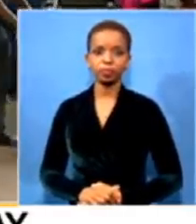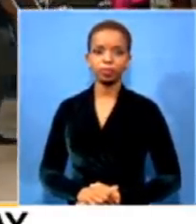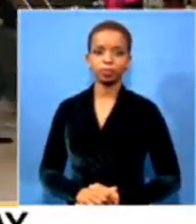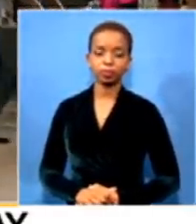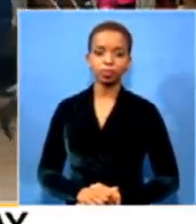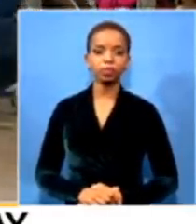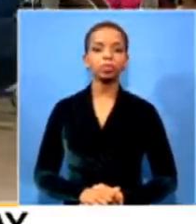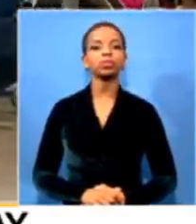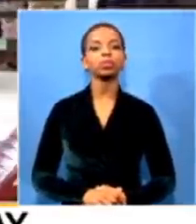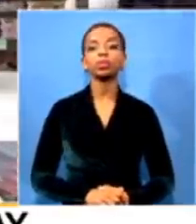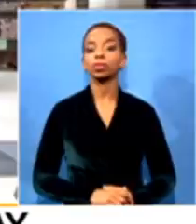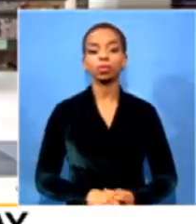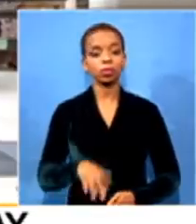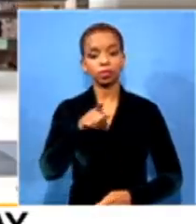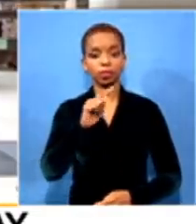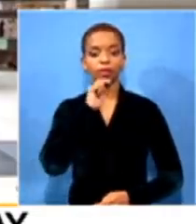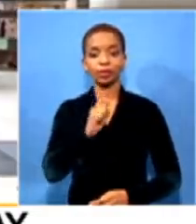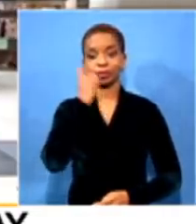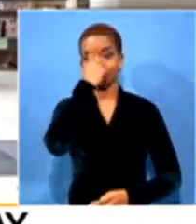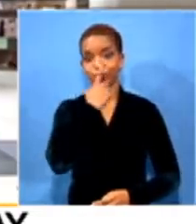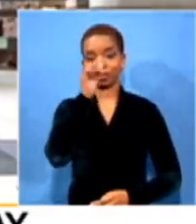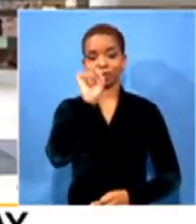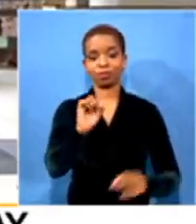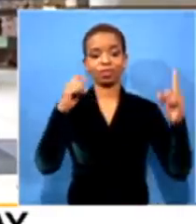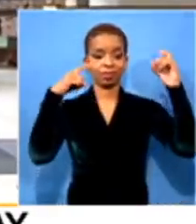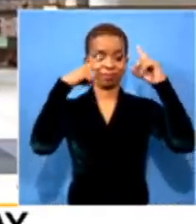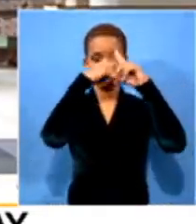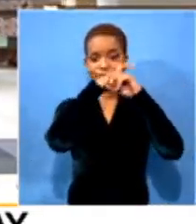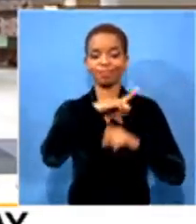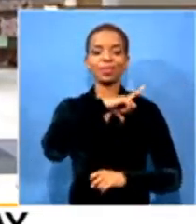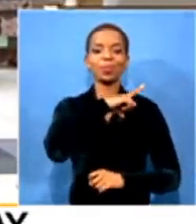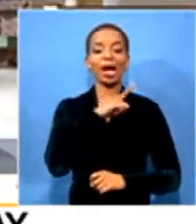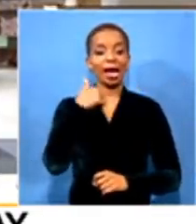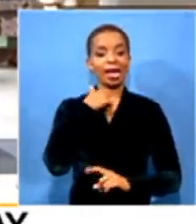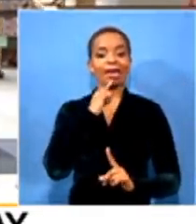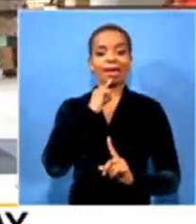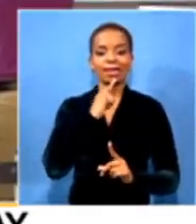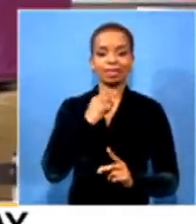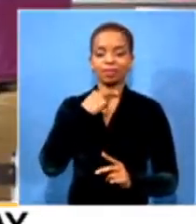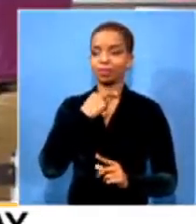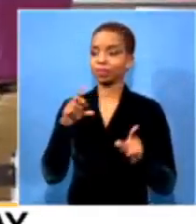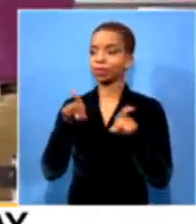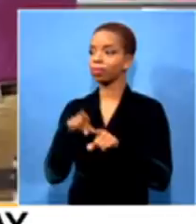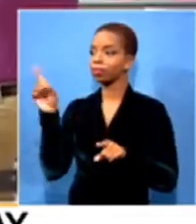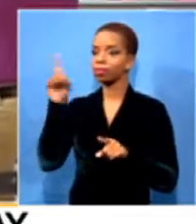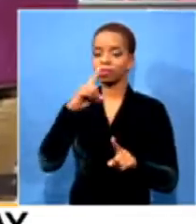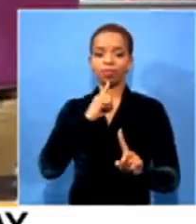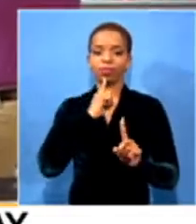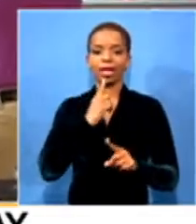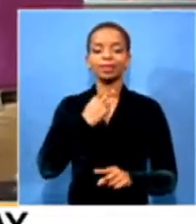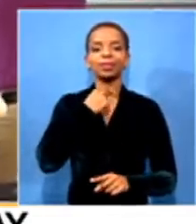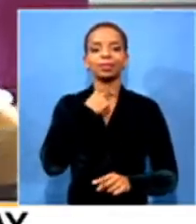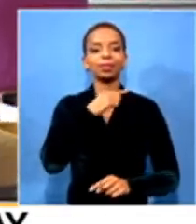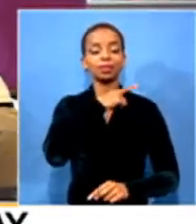Well, this is a complicated question, complicated by the fact that no one can answer whether there's anything worth rescuing at SAA, because